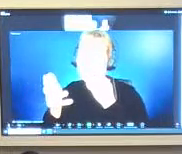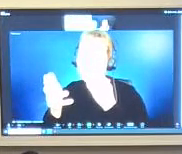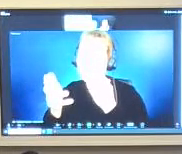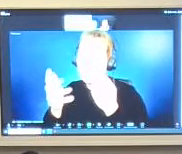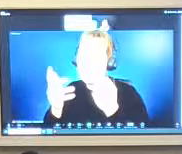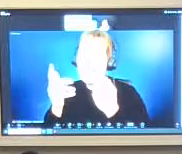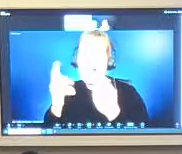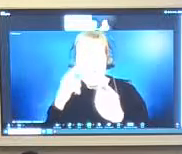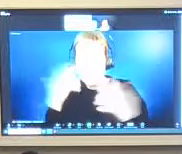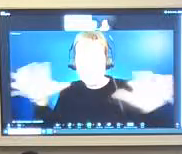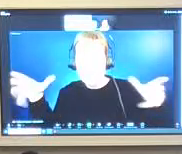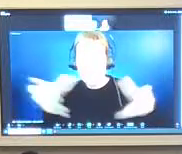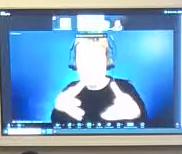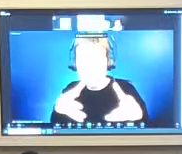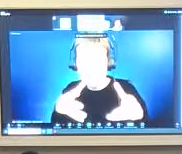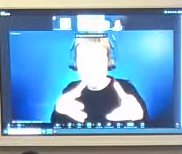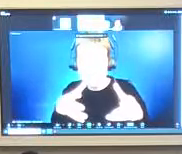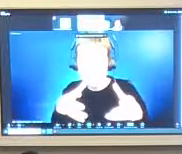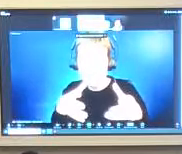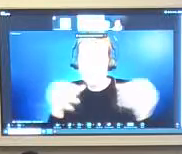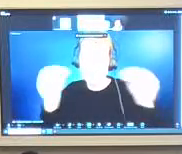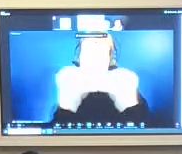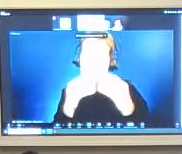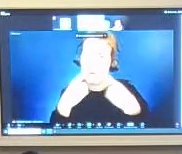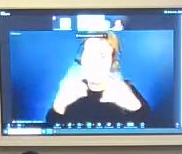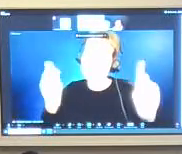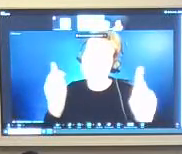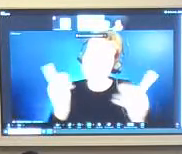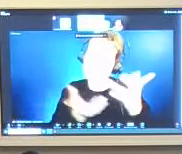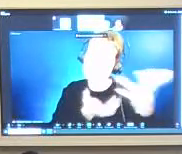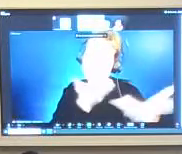done in person than we do Zooming.